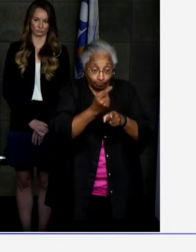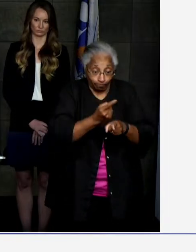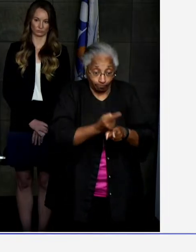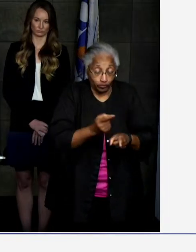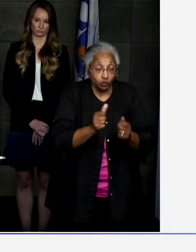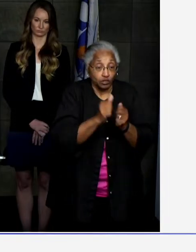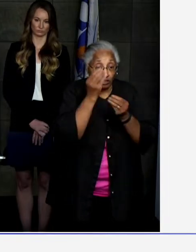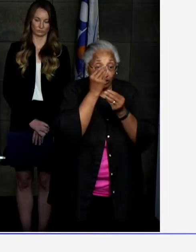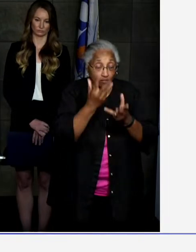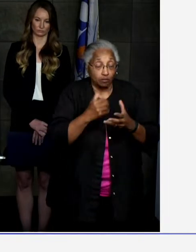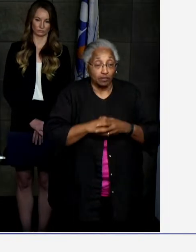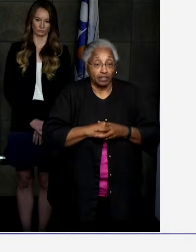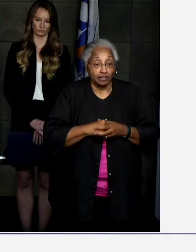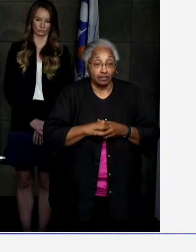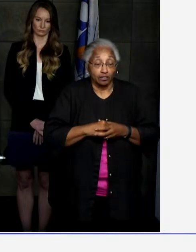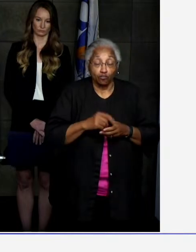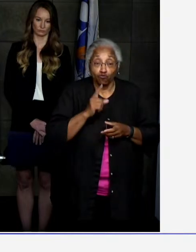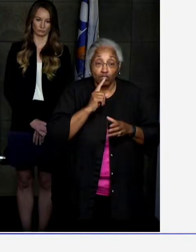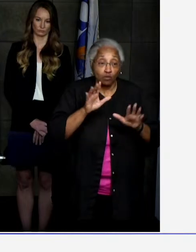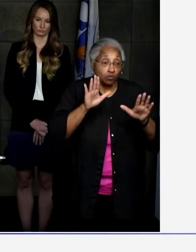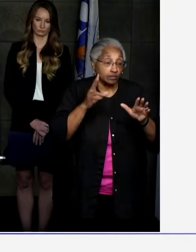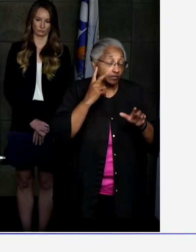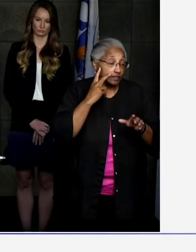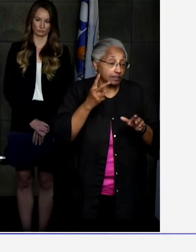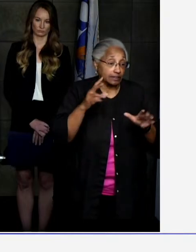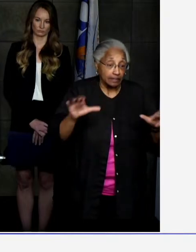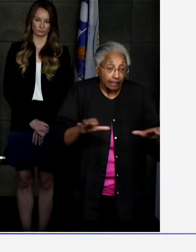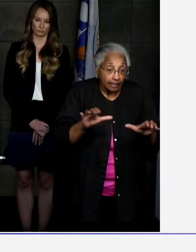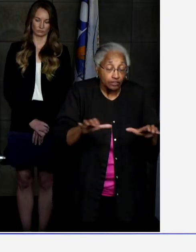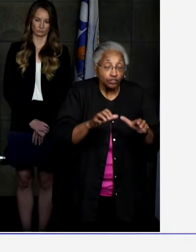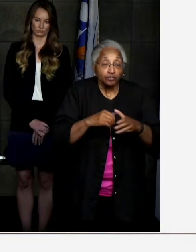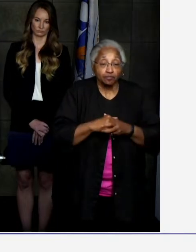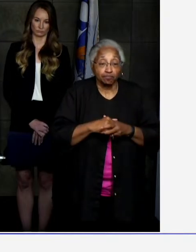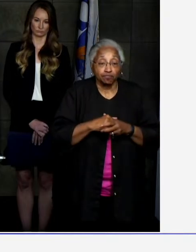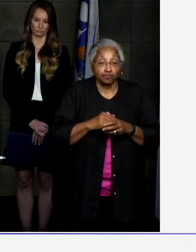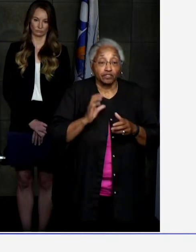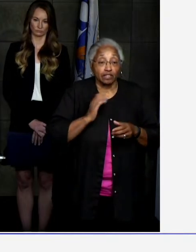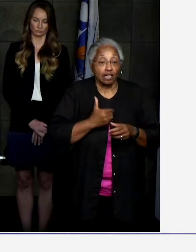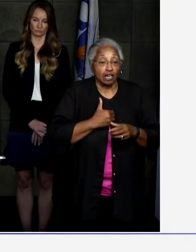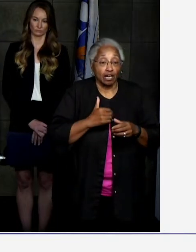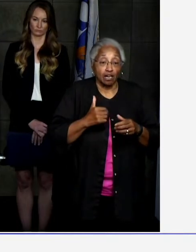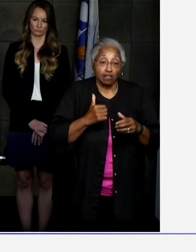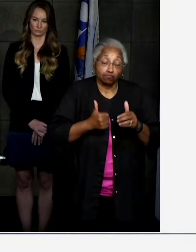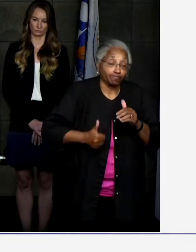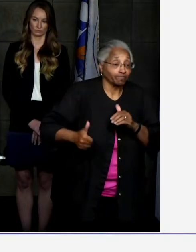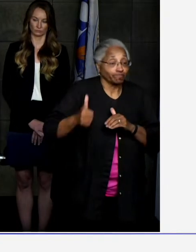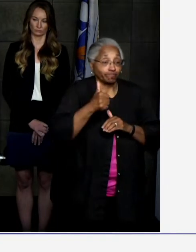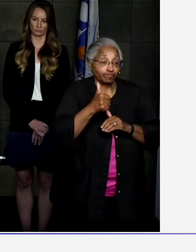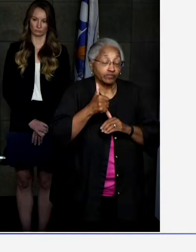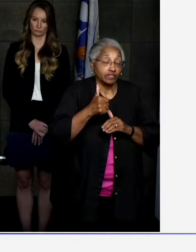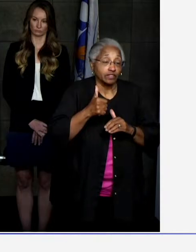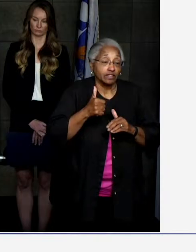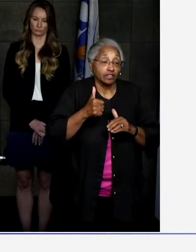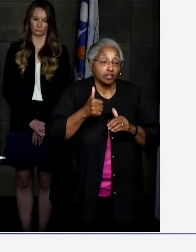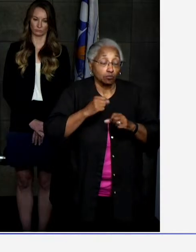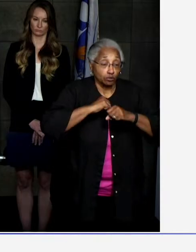see in action. And just to say that, it is our top priority. Weather prediction, modeling, and protecting human lives and property